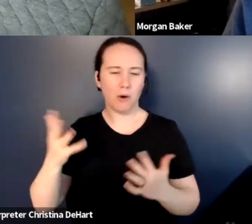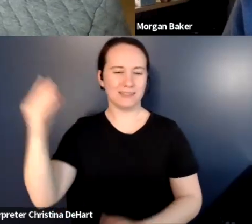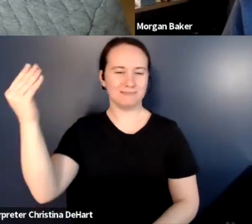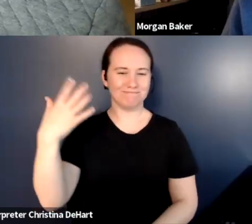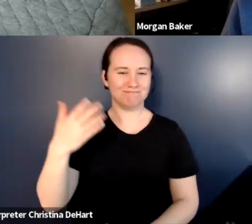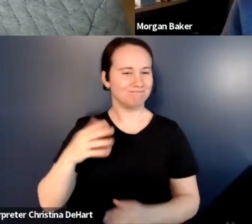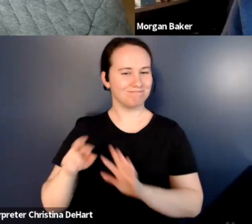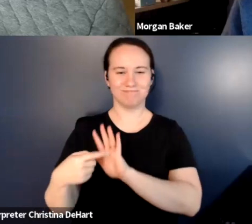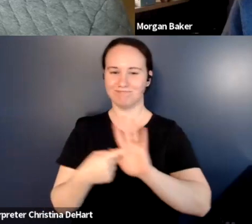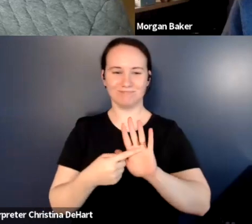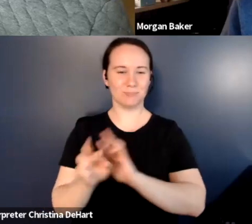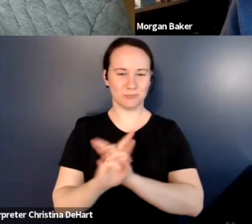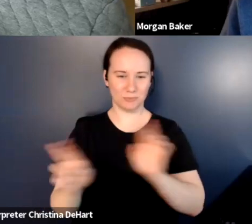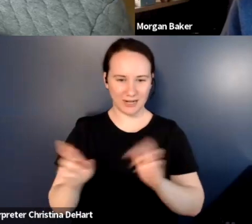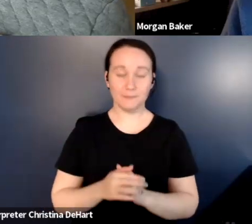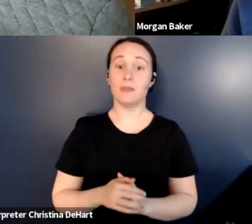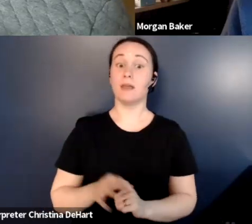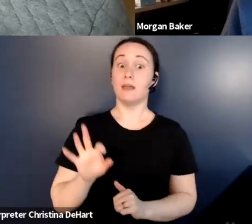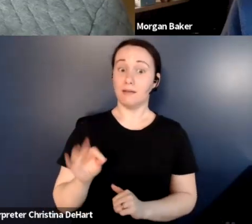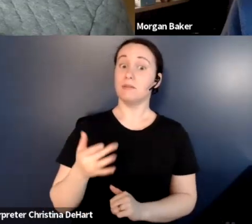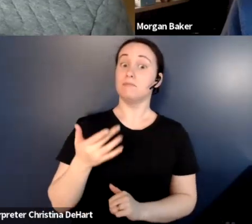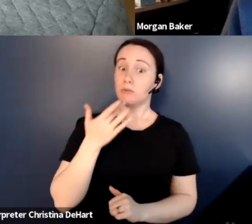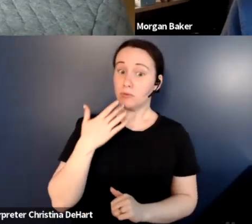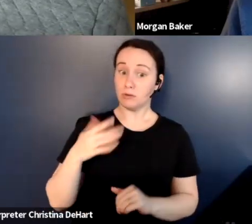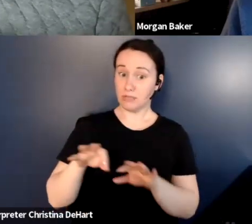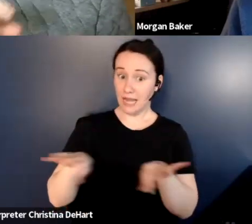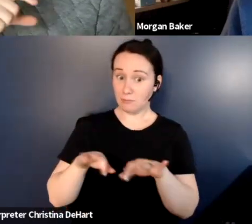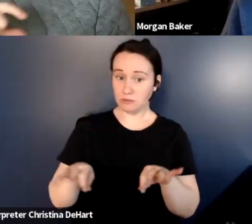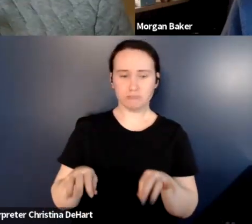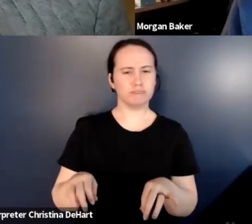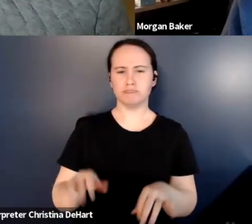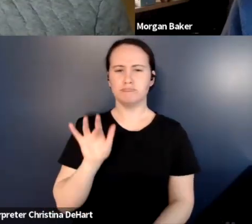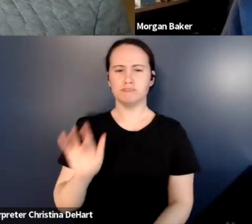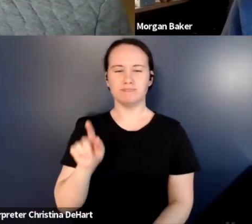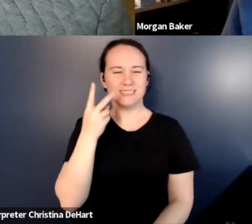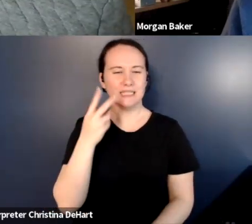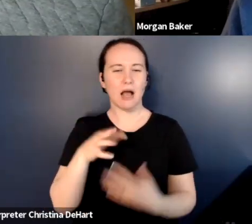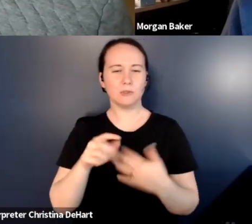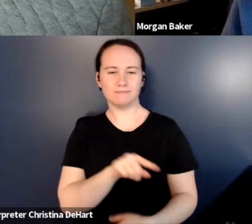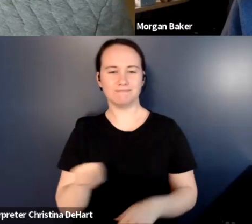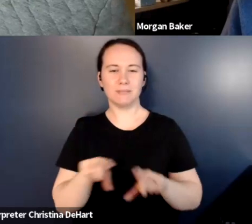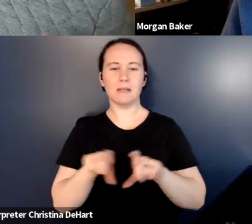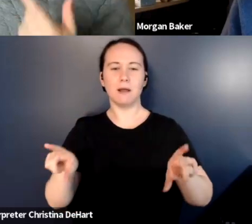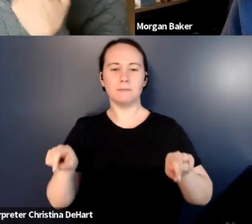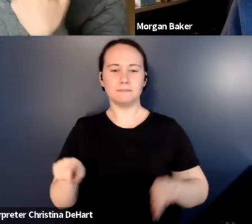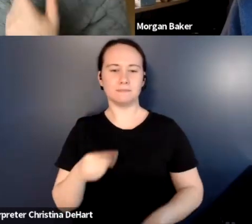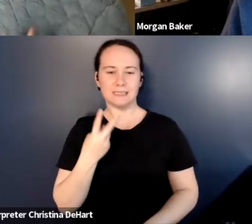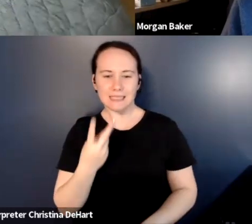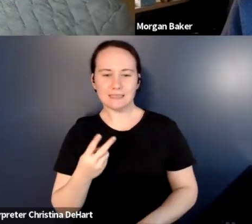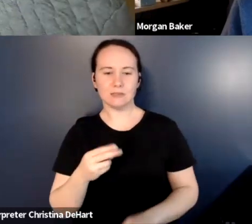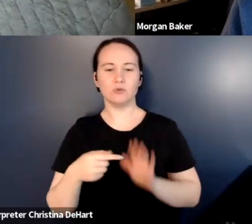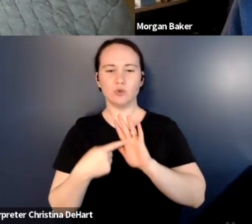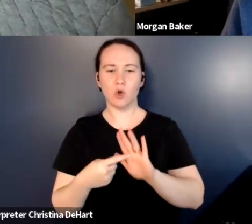there. And if you would like the closed captioning, you should be able to find an option there at the bottom of the Zoom toolbar.